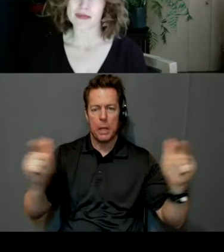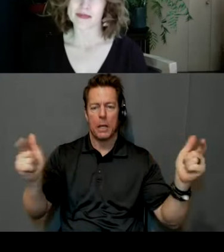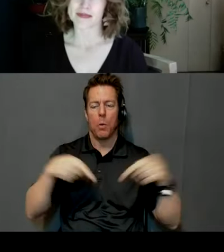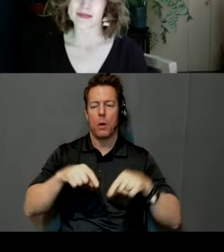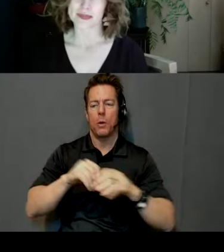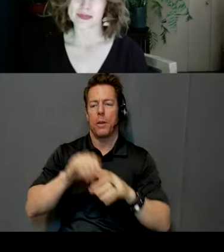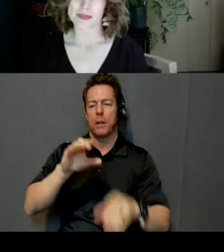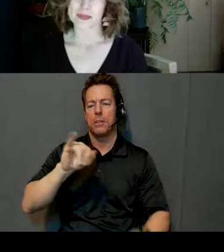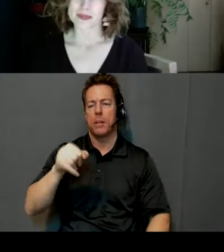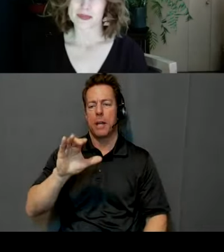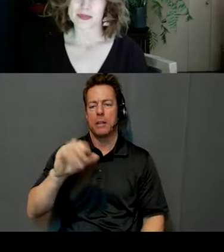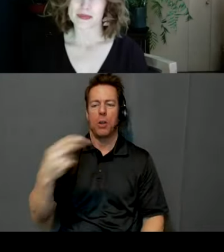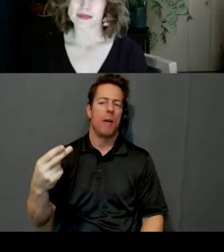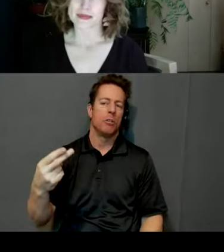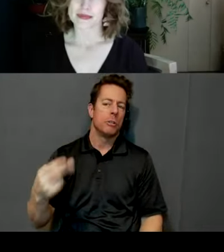House?